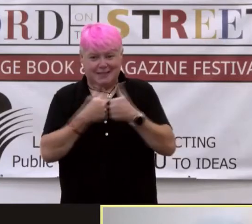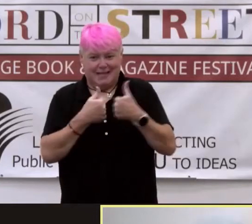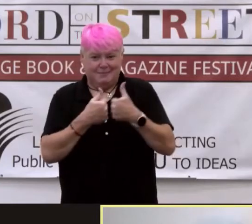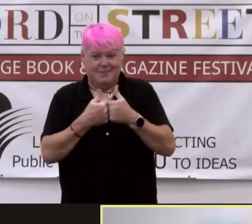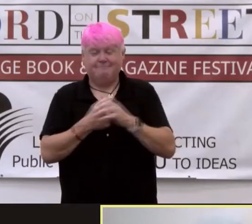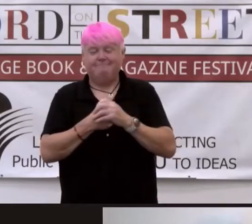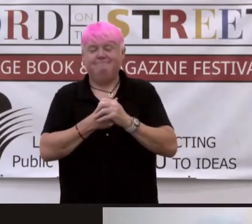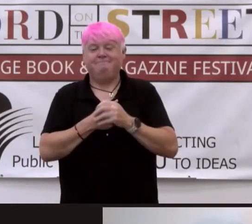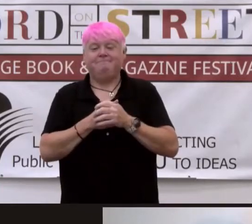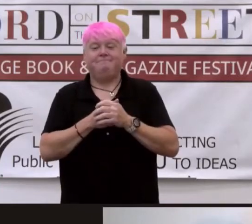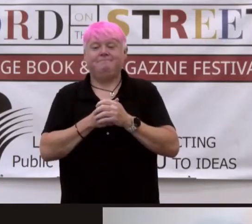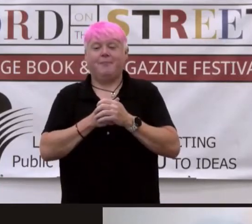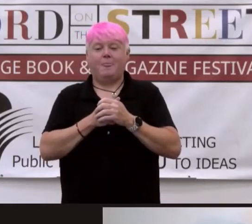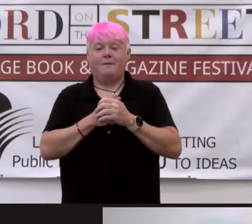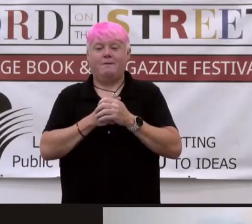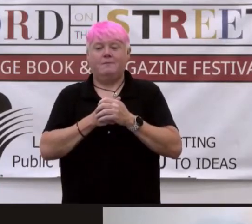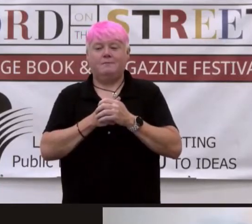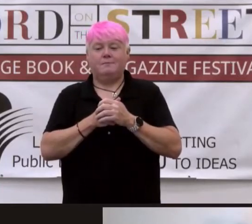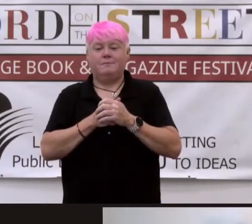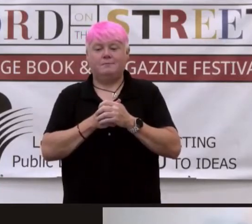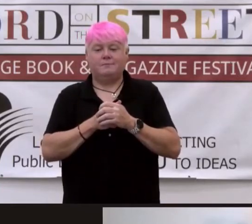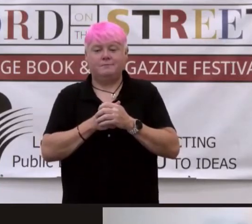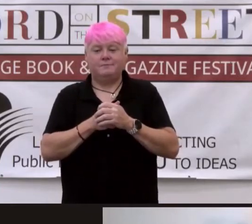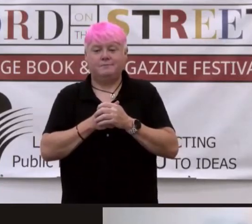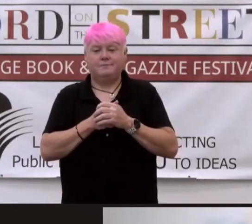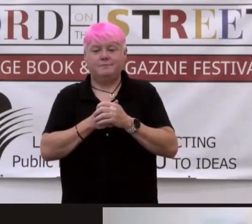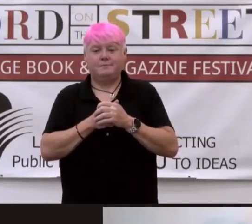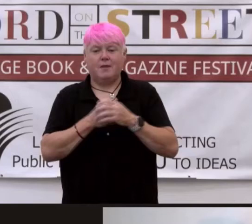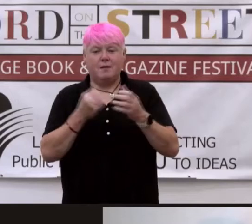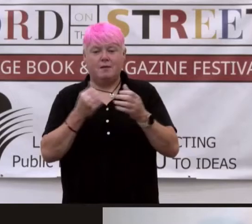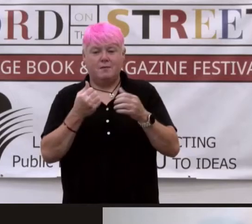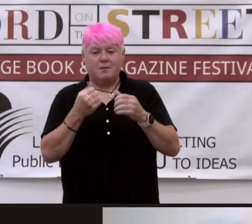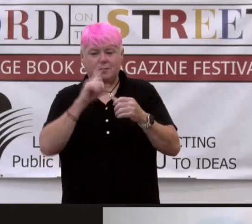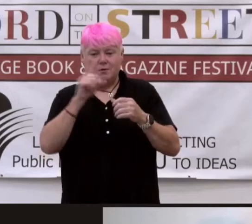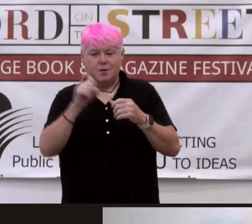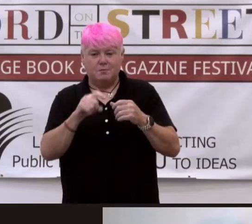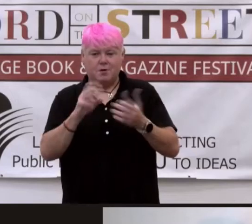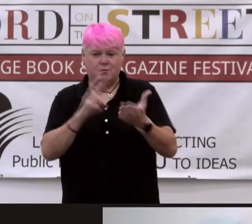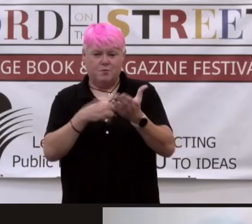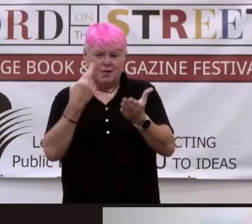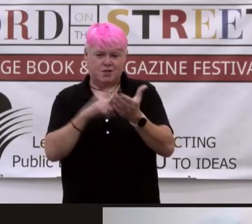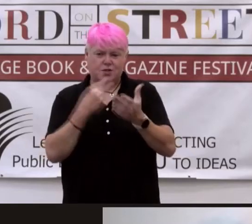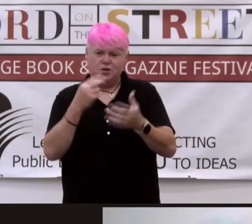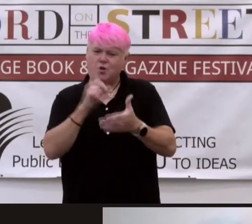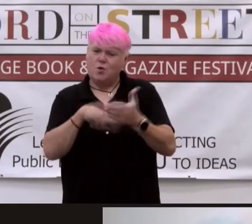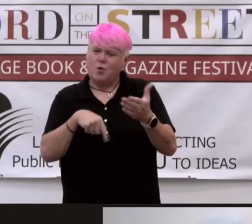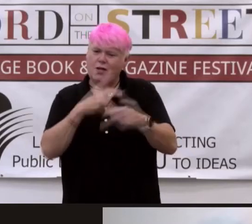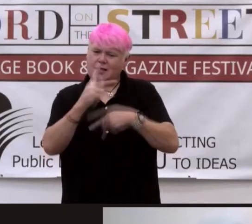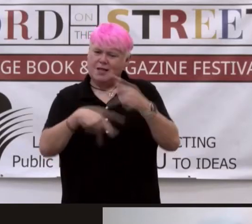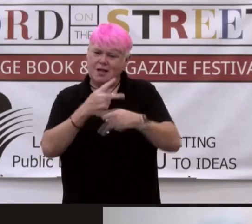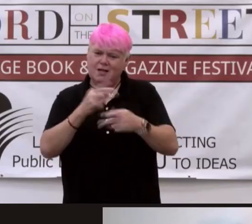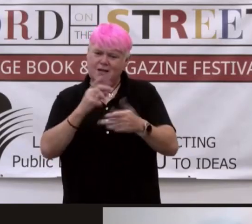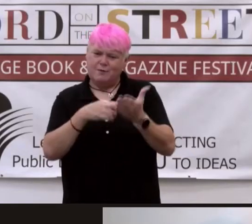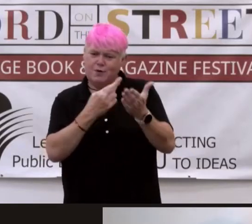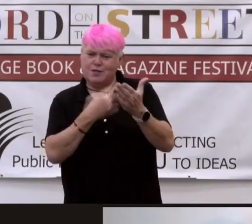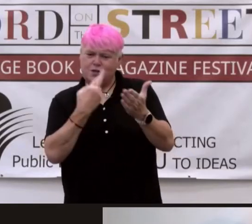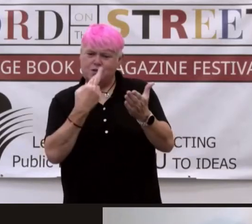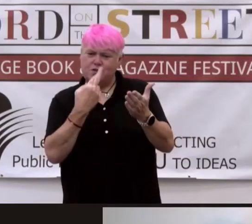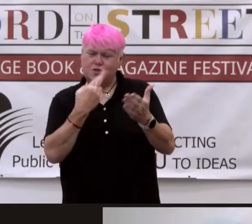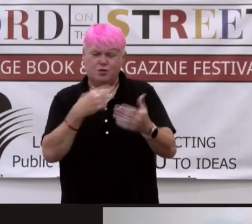So many questions. A bunch of them about research. What type of research do you go into when you're